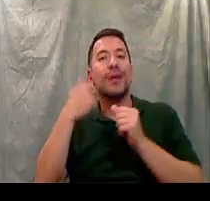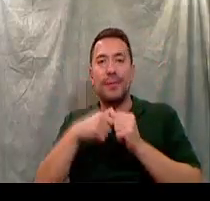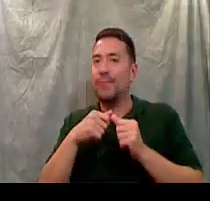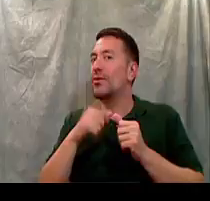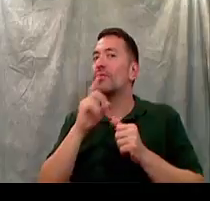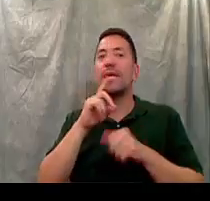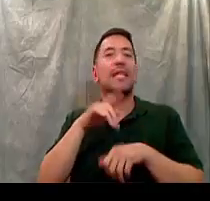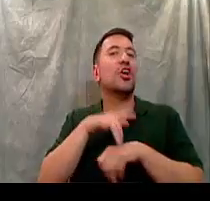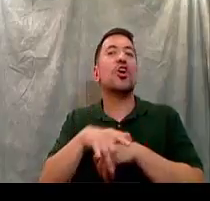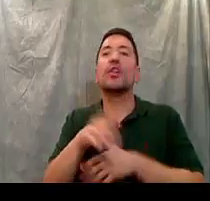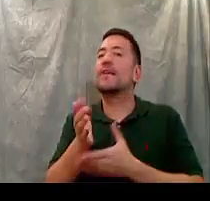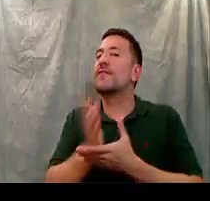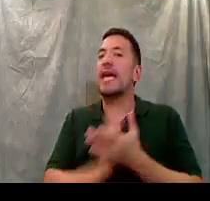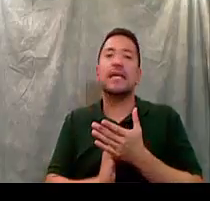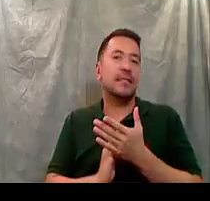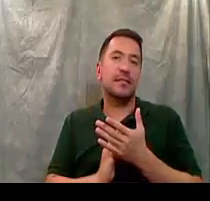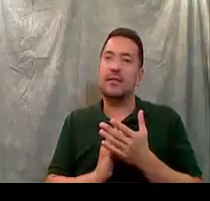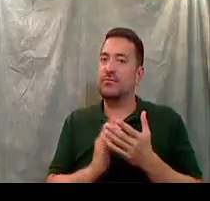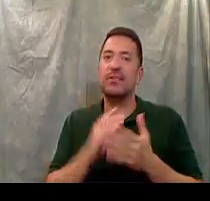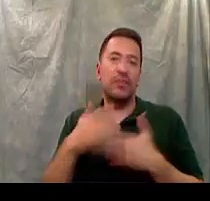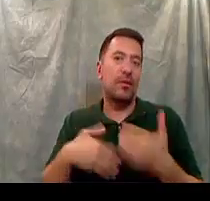it, and this is a